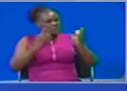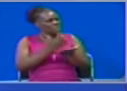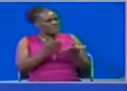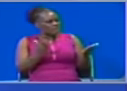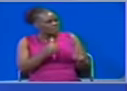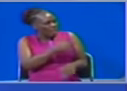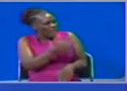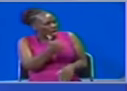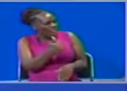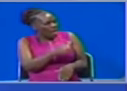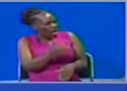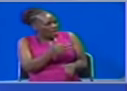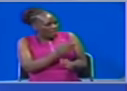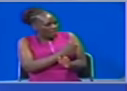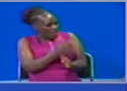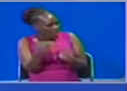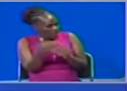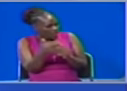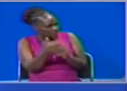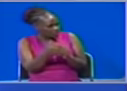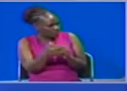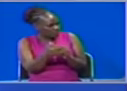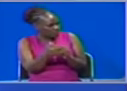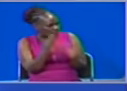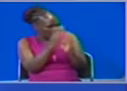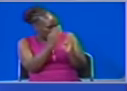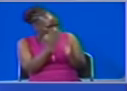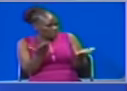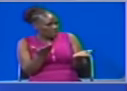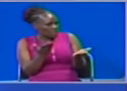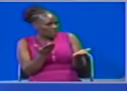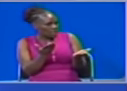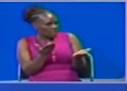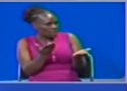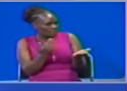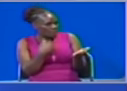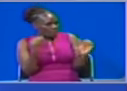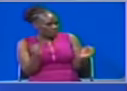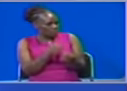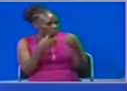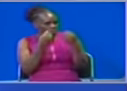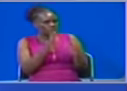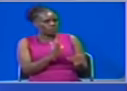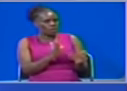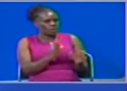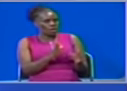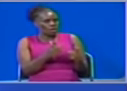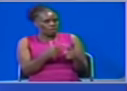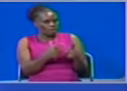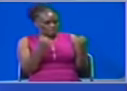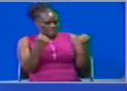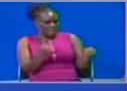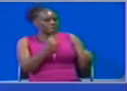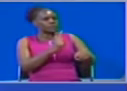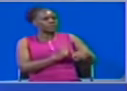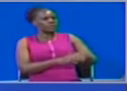something else? Mm-hmm. Has this situation of the strike been hijacked for another purpose? Mm-hmm. I can't answer that. Okay. But we are in a difficult situation